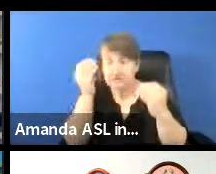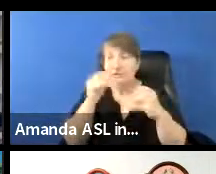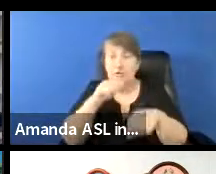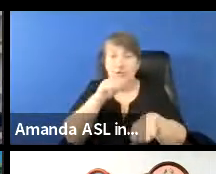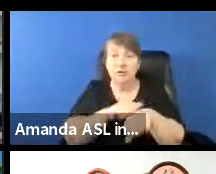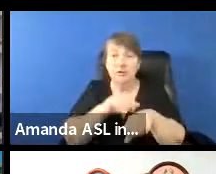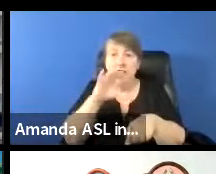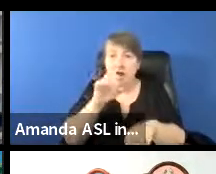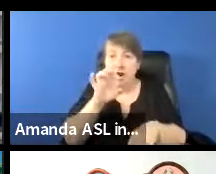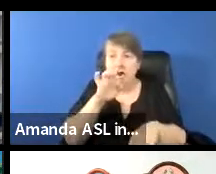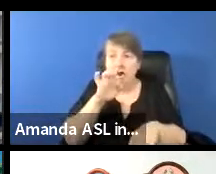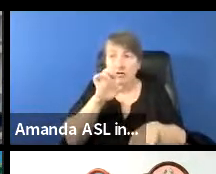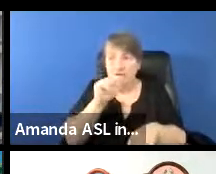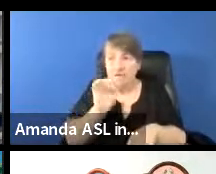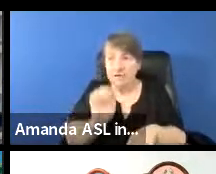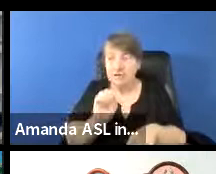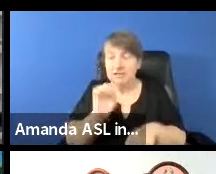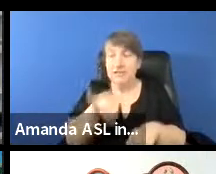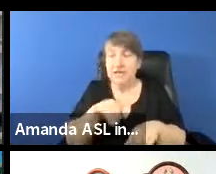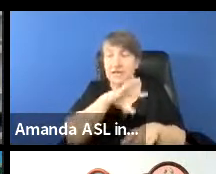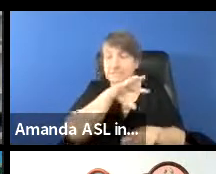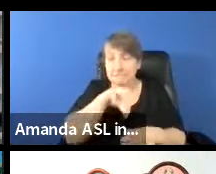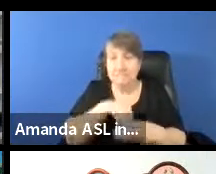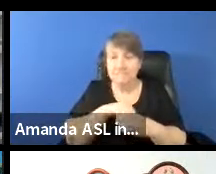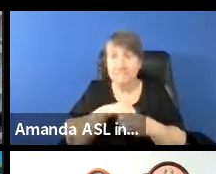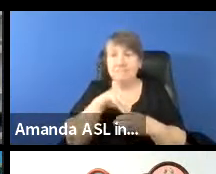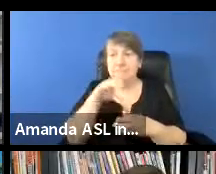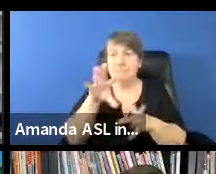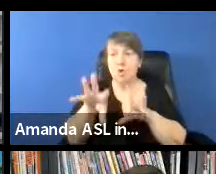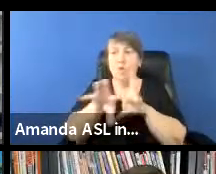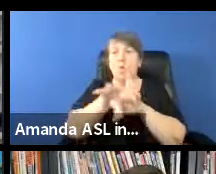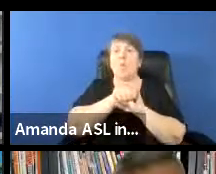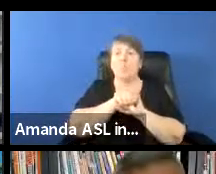concrete that encompasses the carbon monoxide.